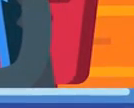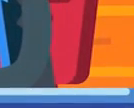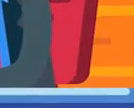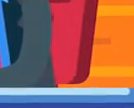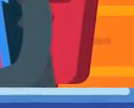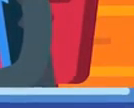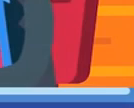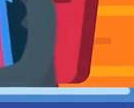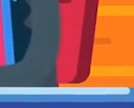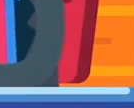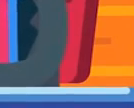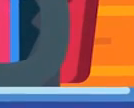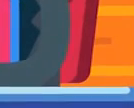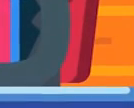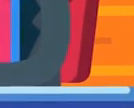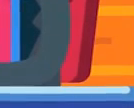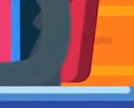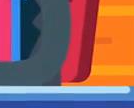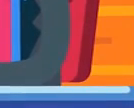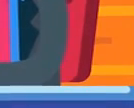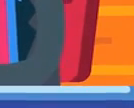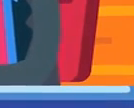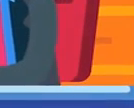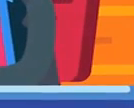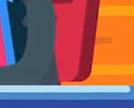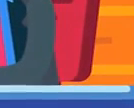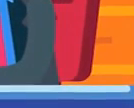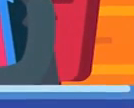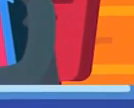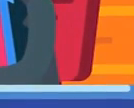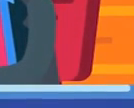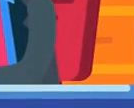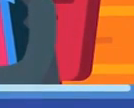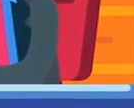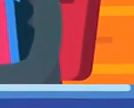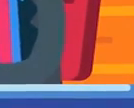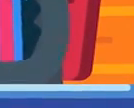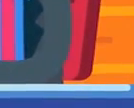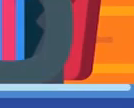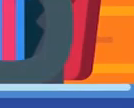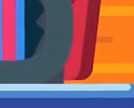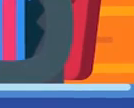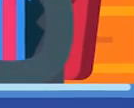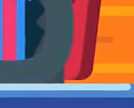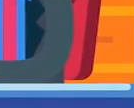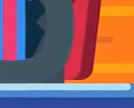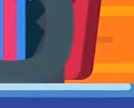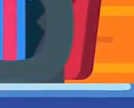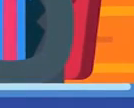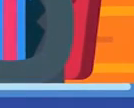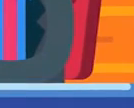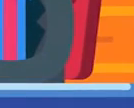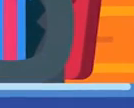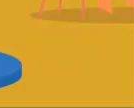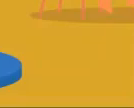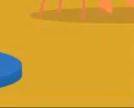symptoms are similar to the common cold, with a mild sore throat and neither having a fever nor feeling tired. Patients can still consume food and drink as